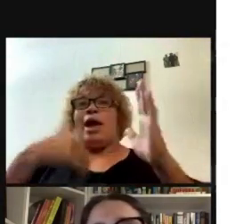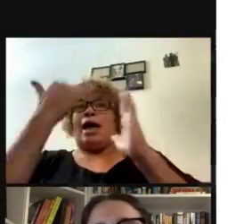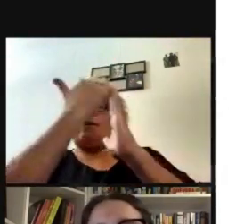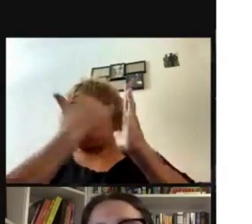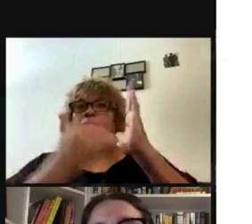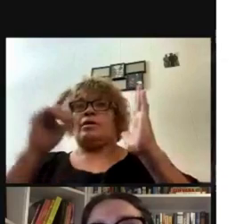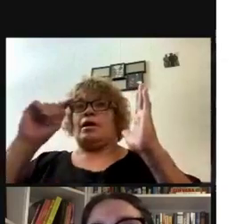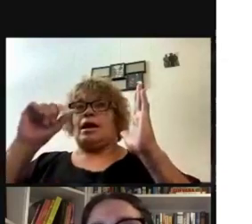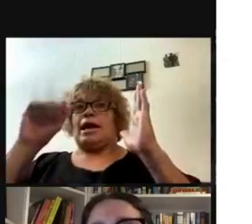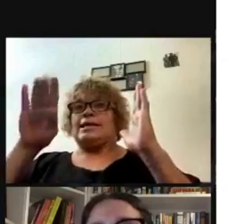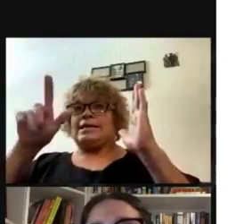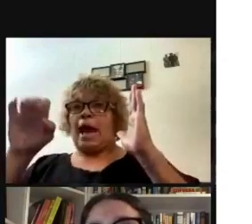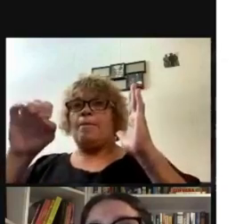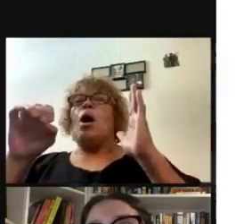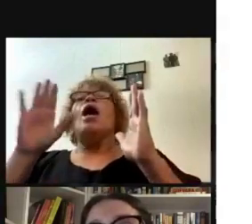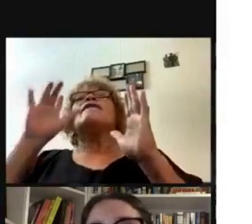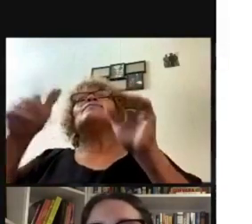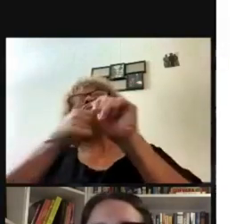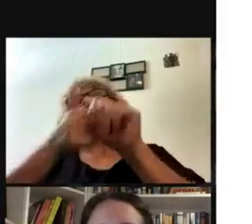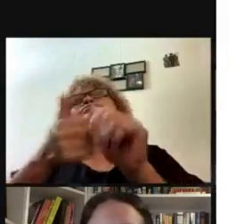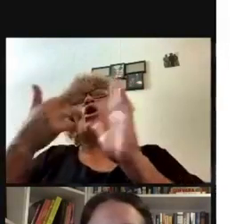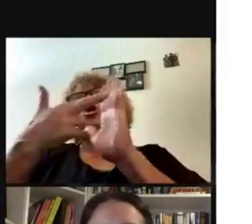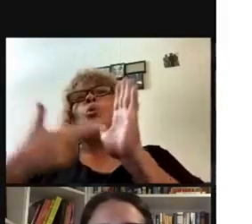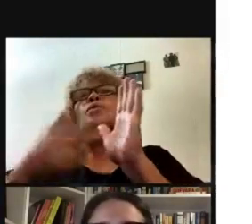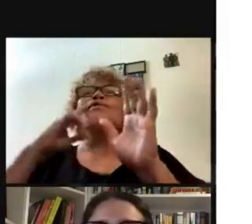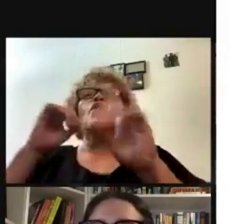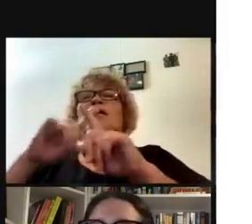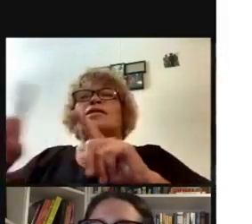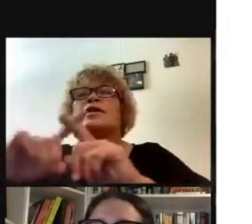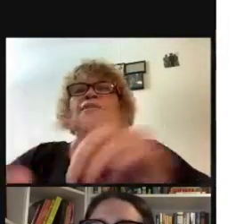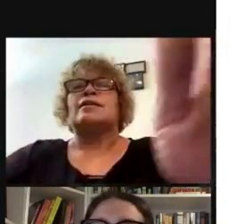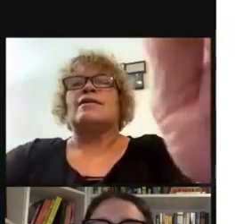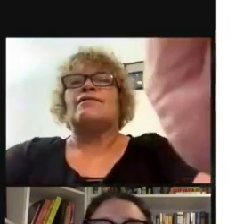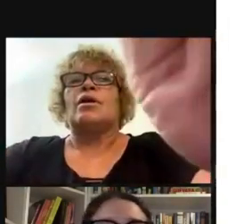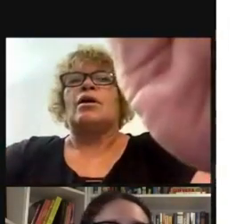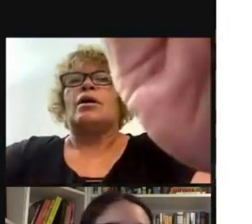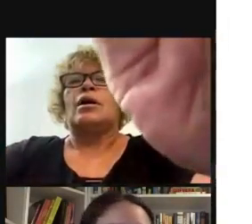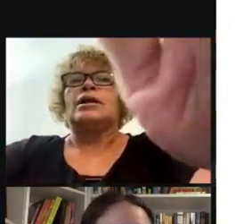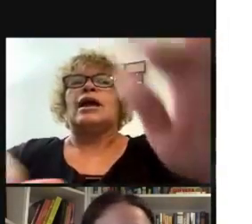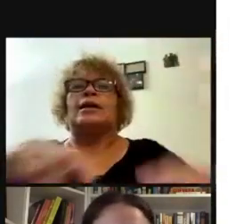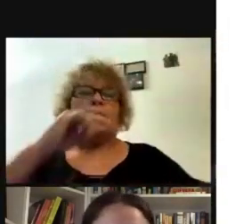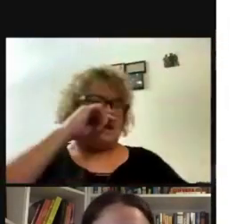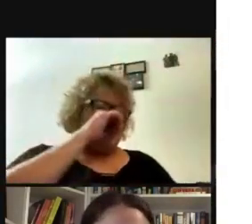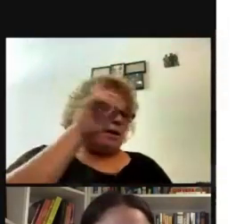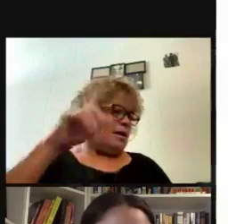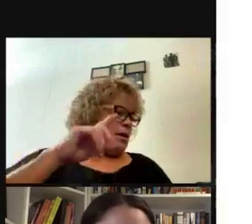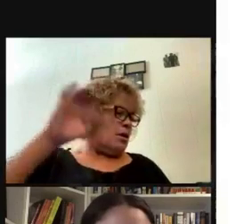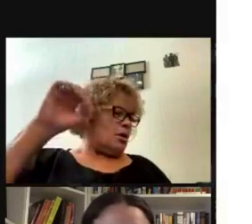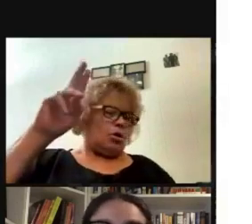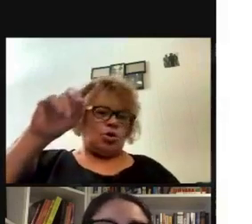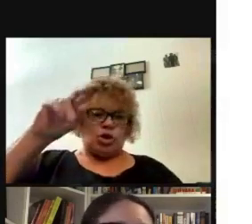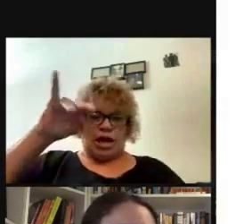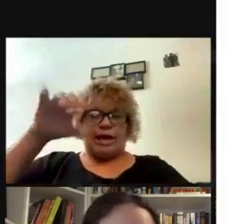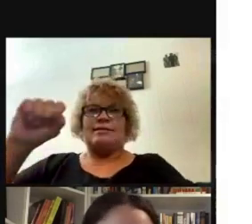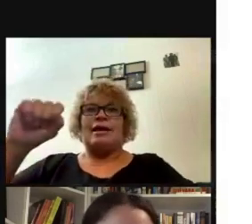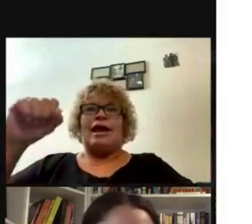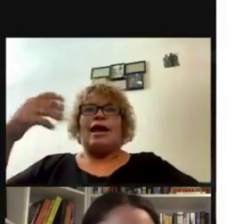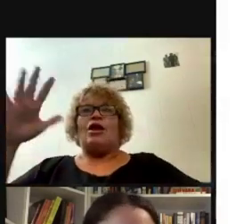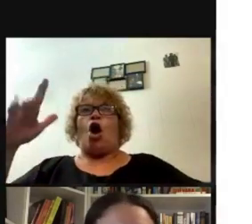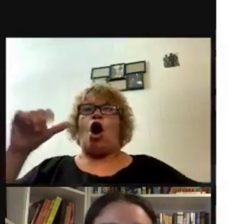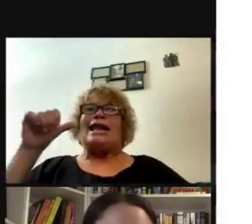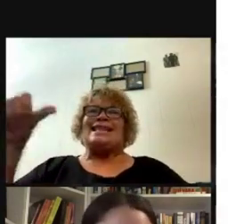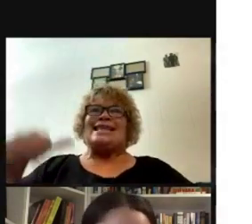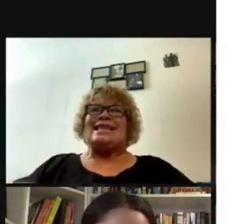eugenic criteria for sterilization in different states. So eugenicists built on already